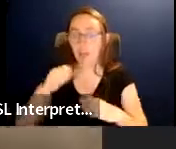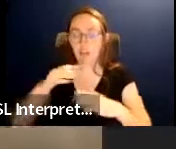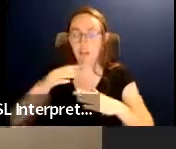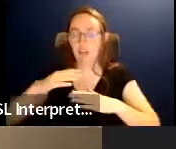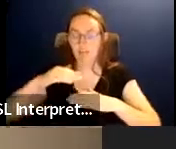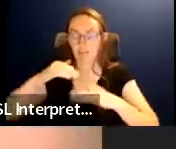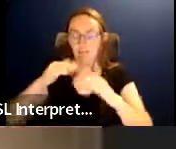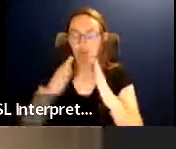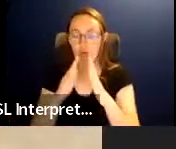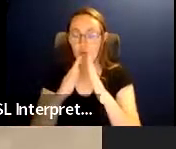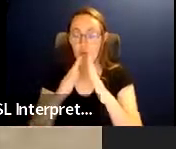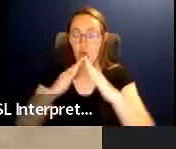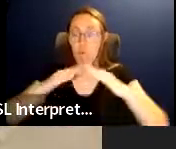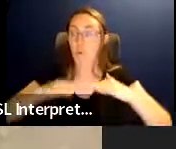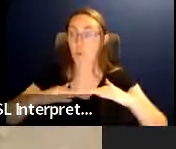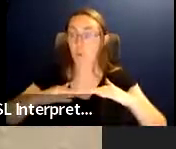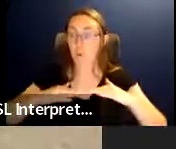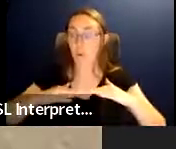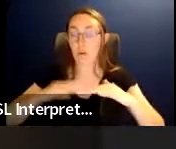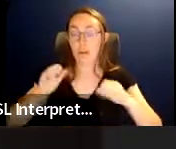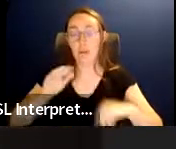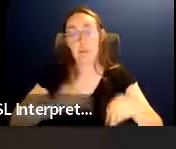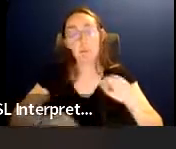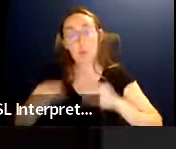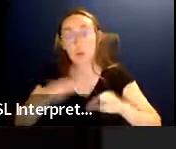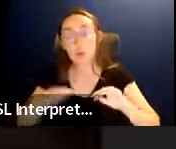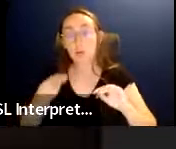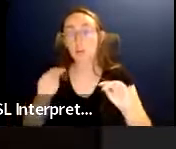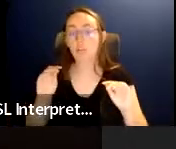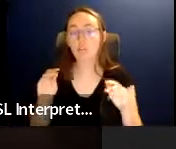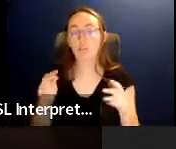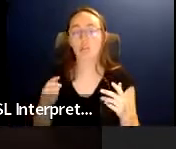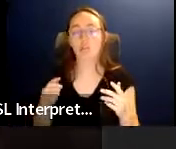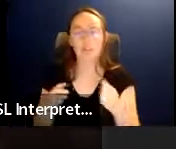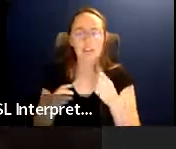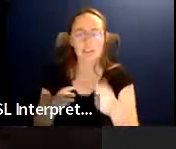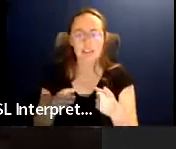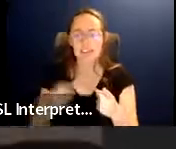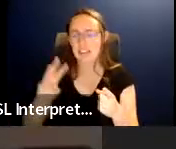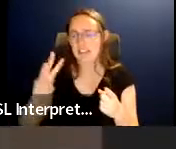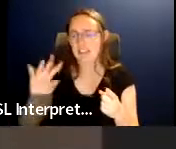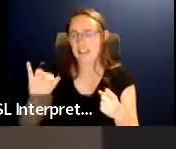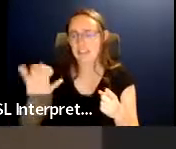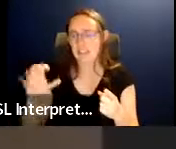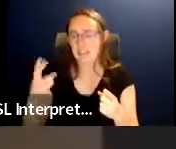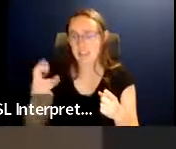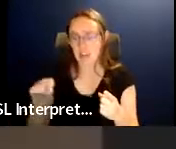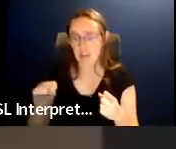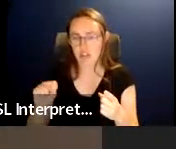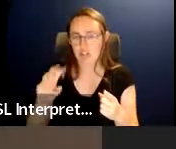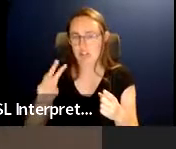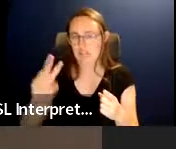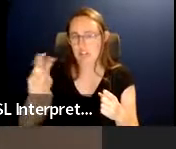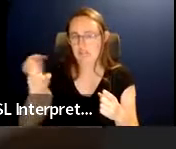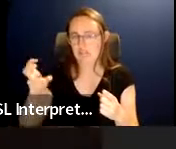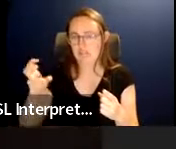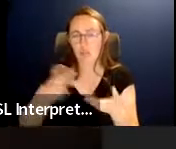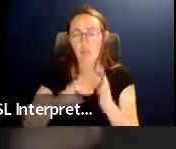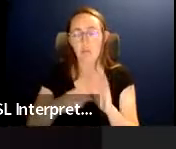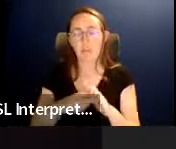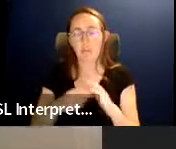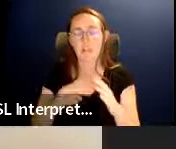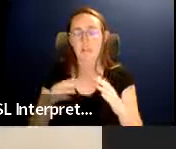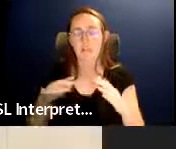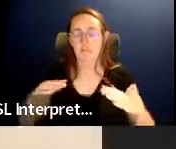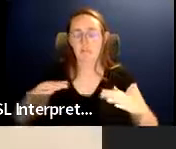portable, and I can also, because it's 6 inches from here to here, when I put this up like this, I